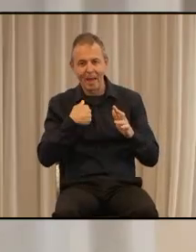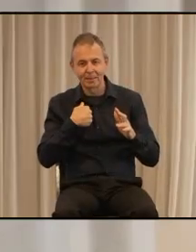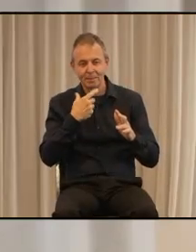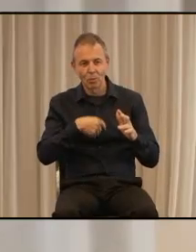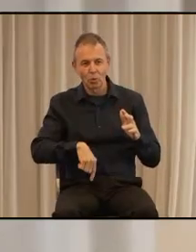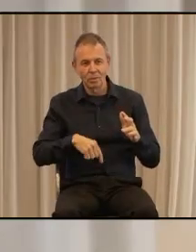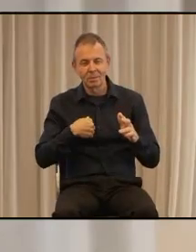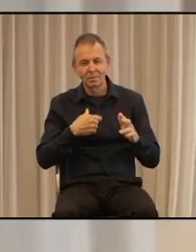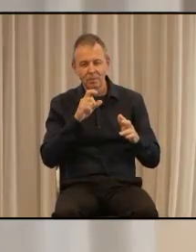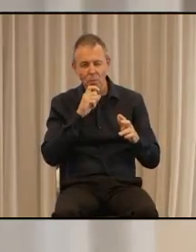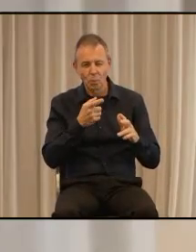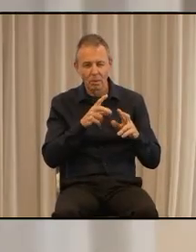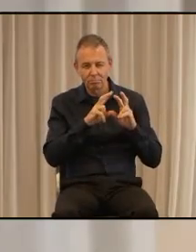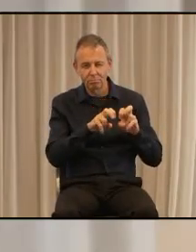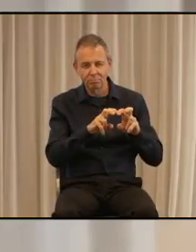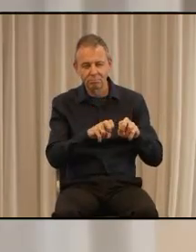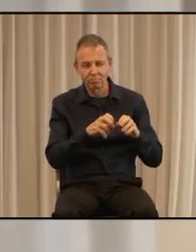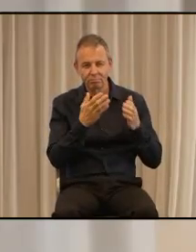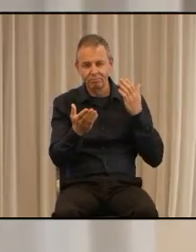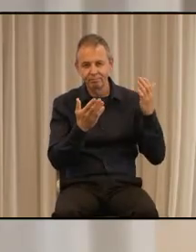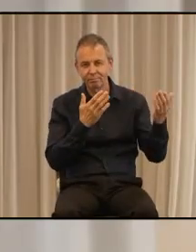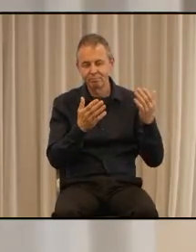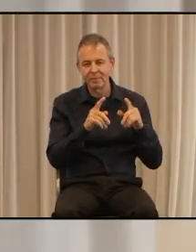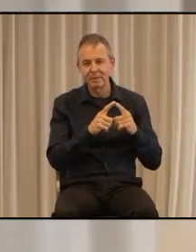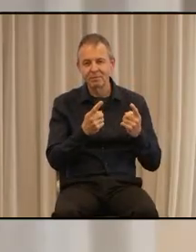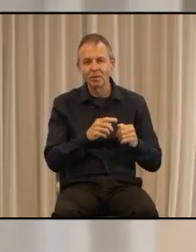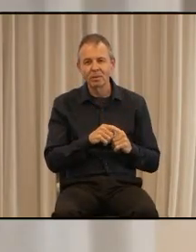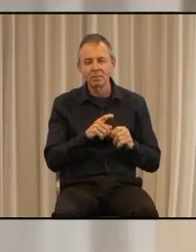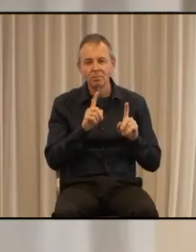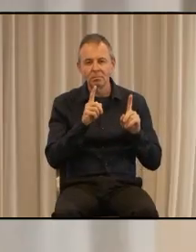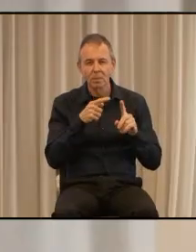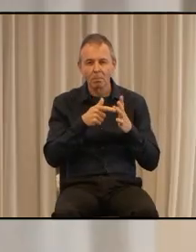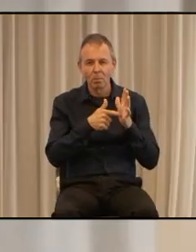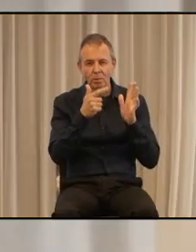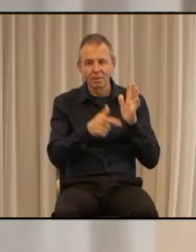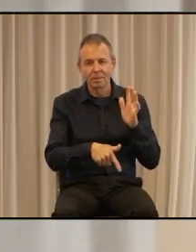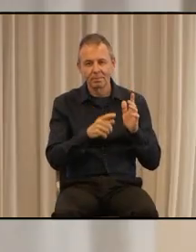So we'll explore these notions today.